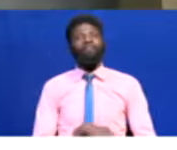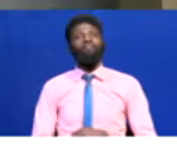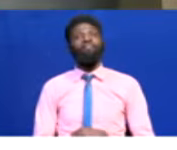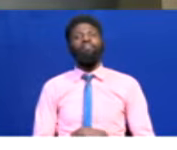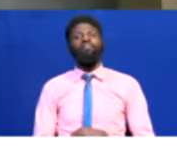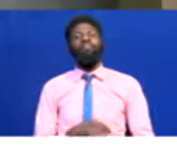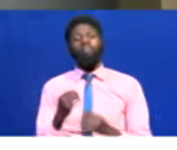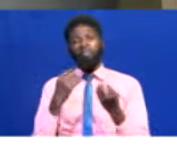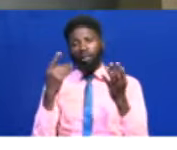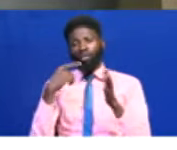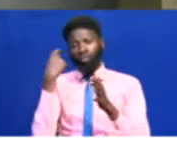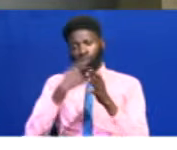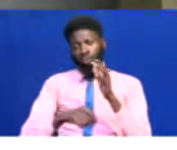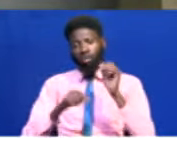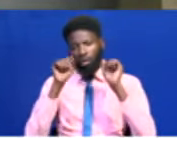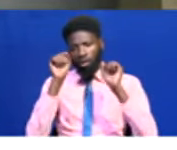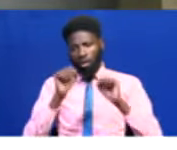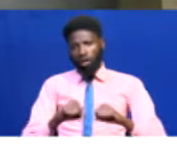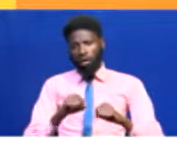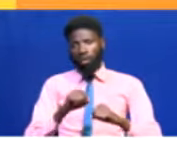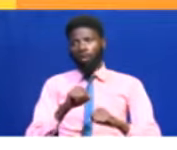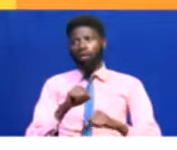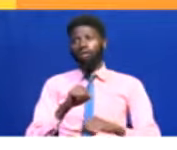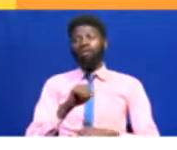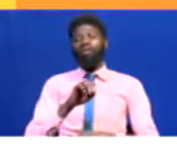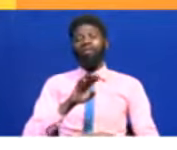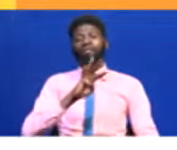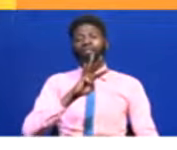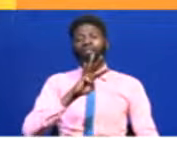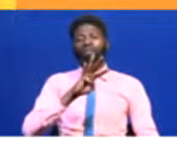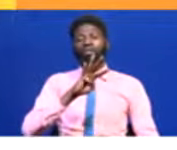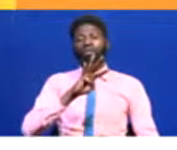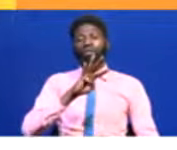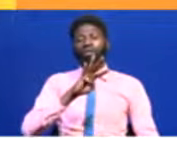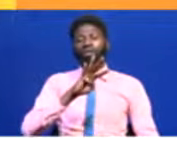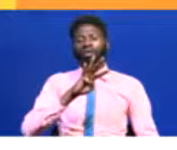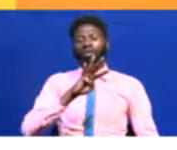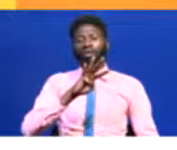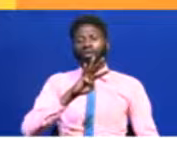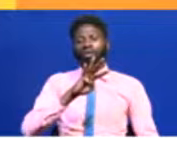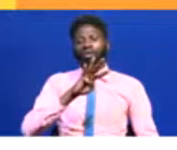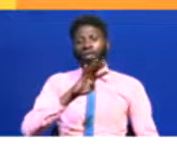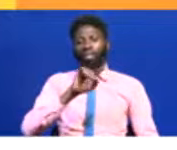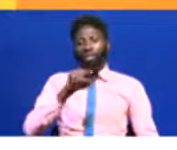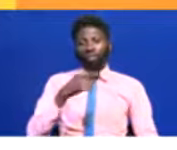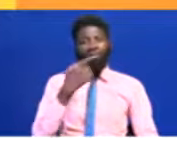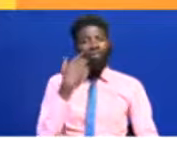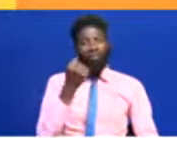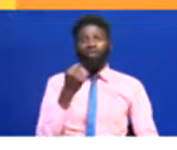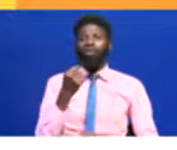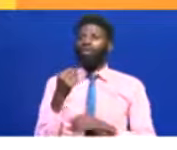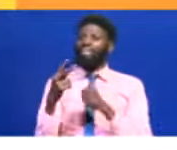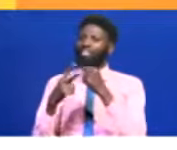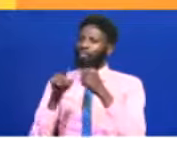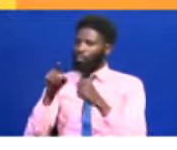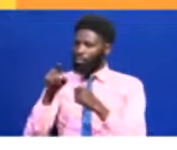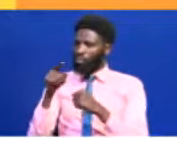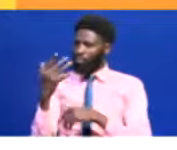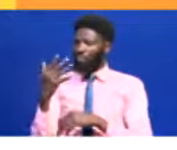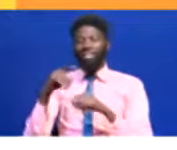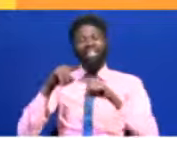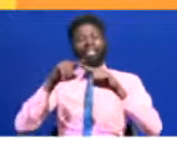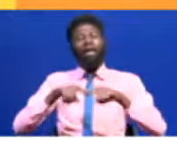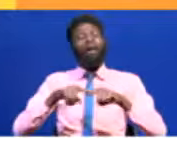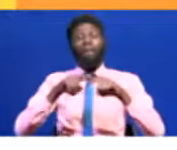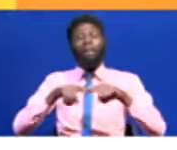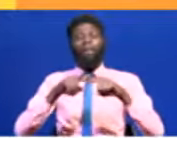mostly it will cost you between 4,500 to 7,000 to 7.5, depending on the location.